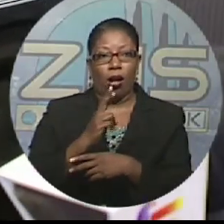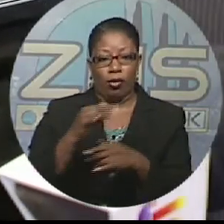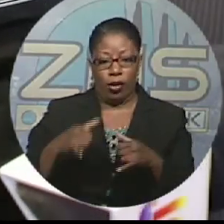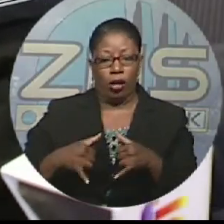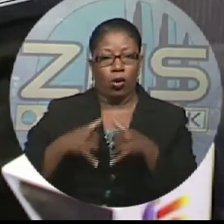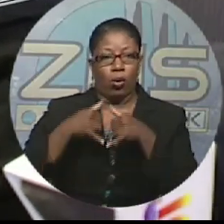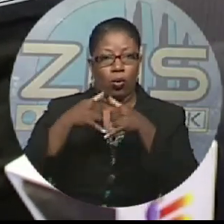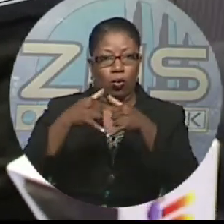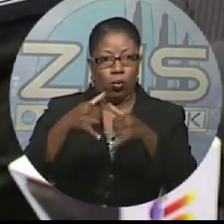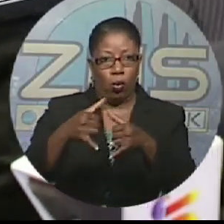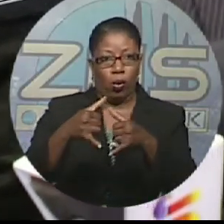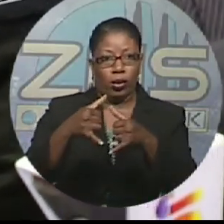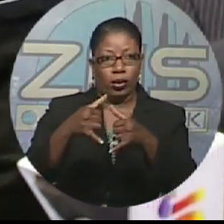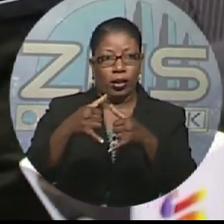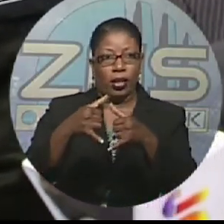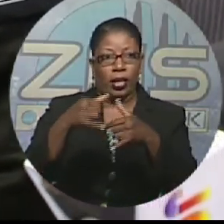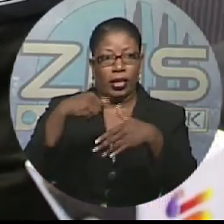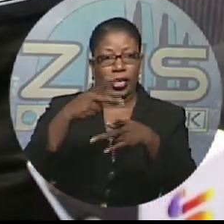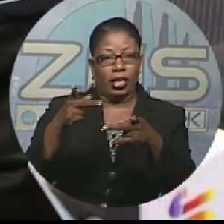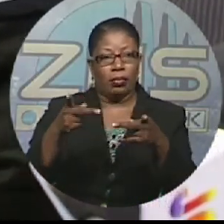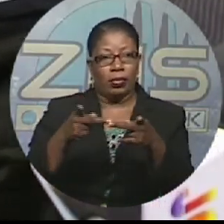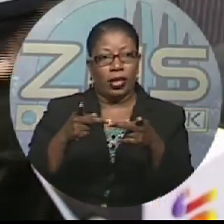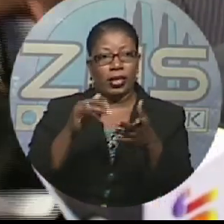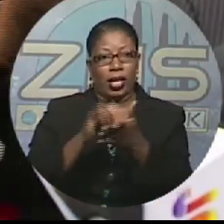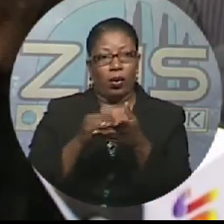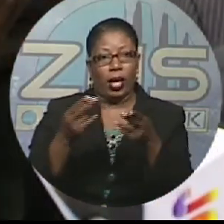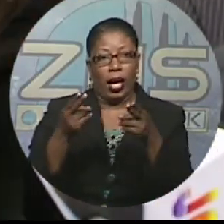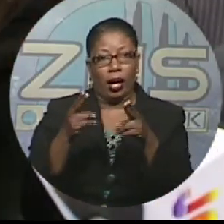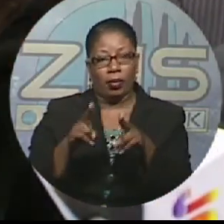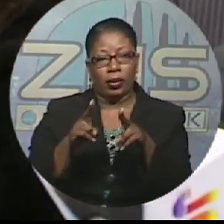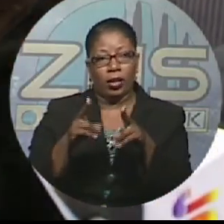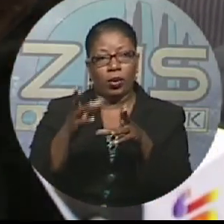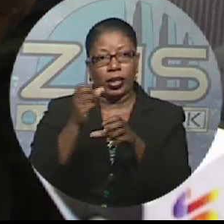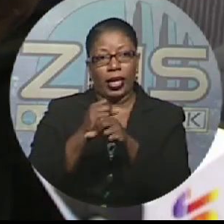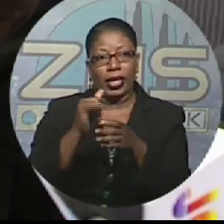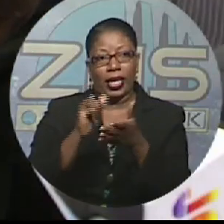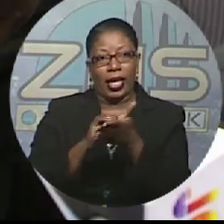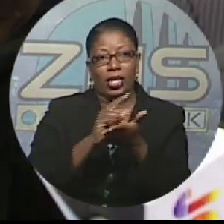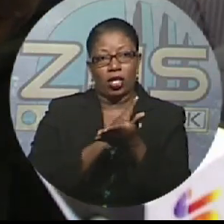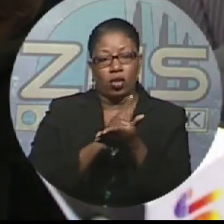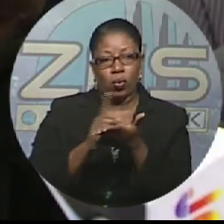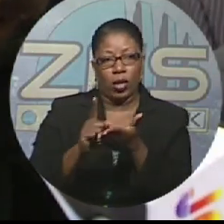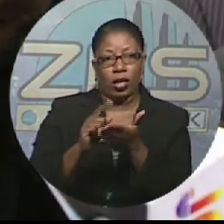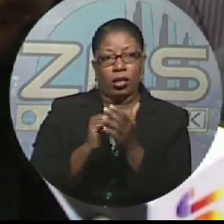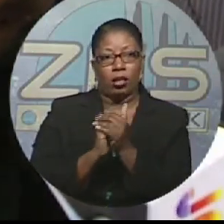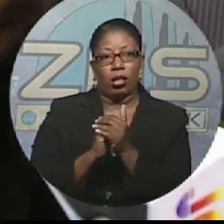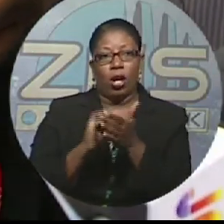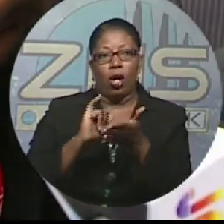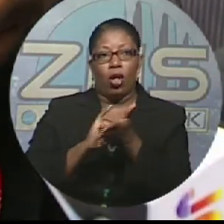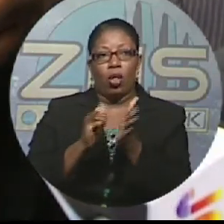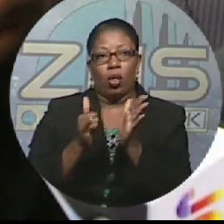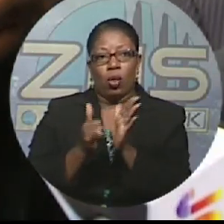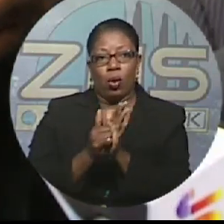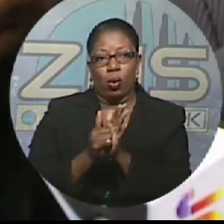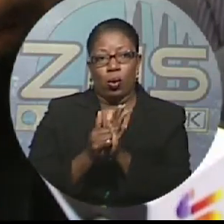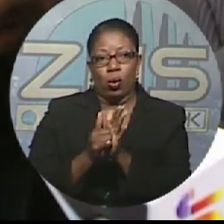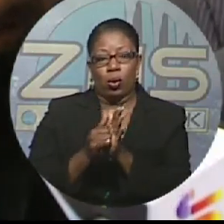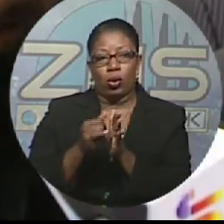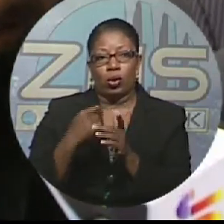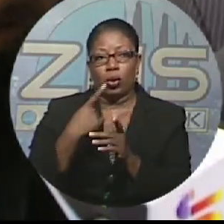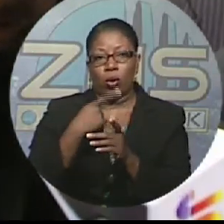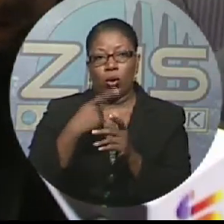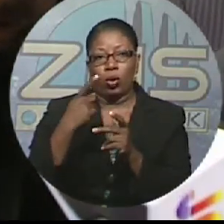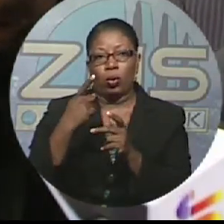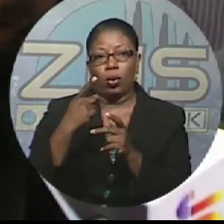rewards that are already in place. I think that'll happen. They'll receive that later this week. For those who performed